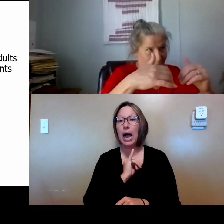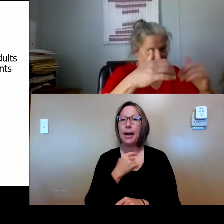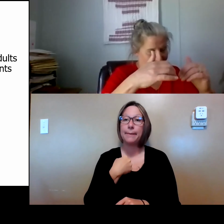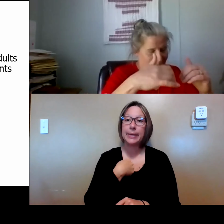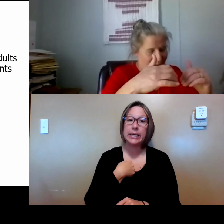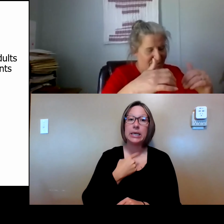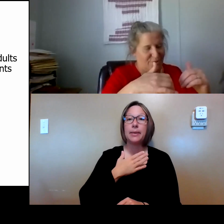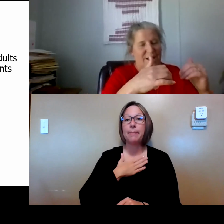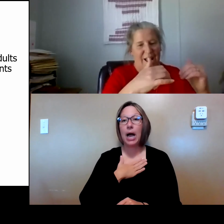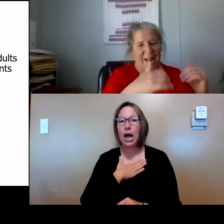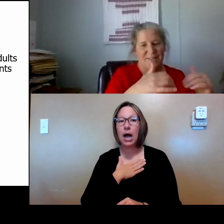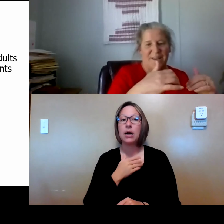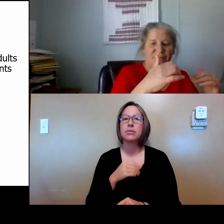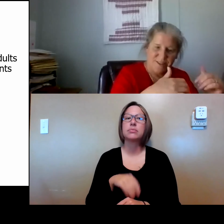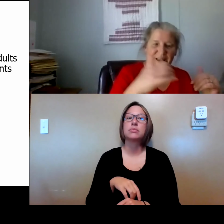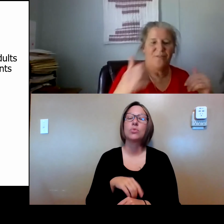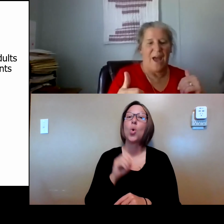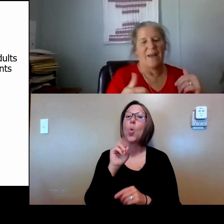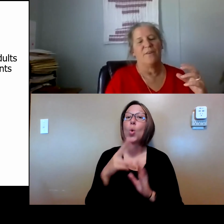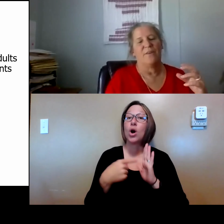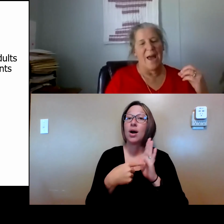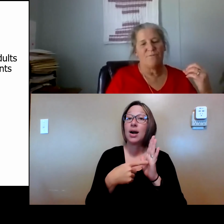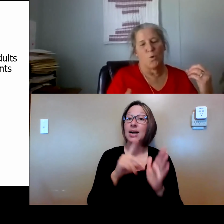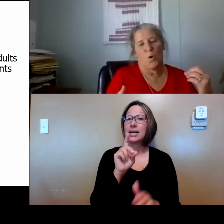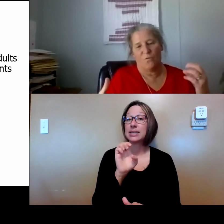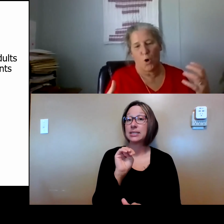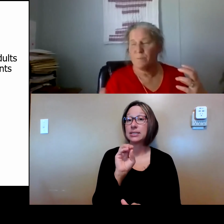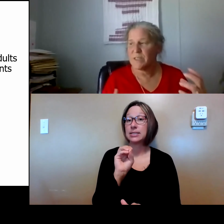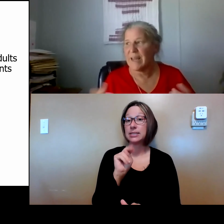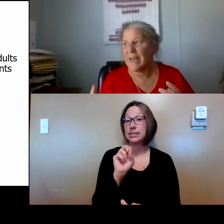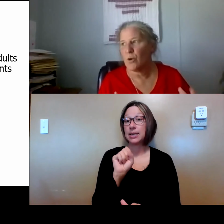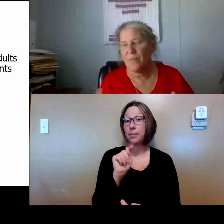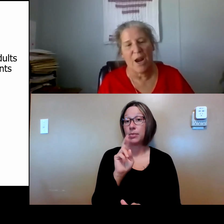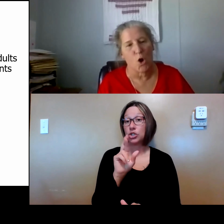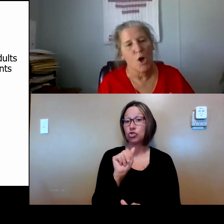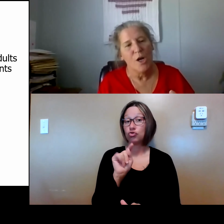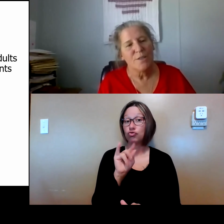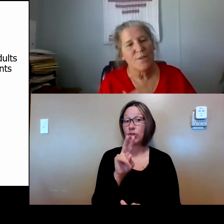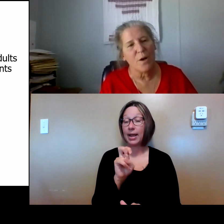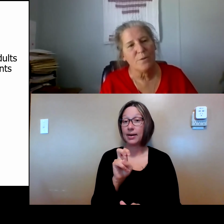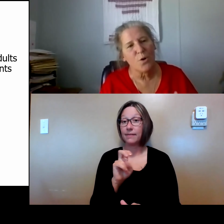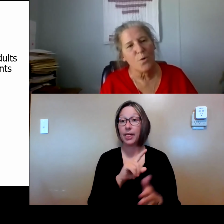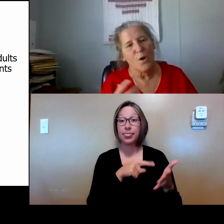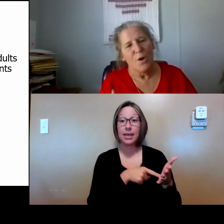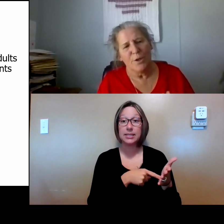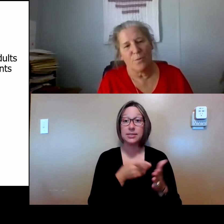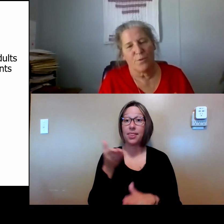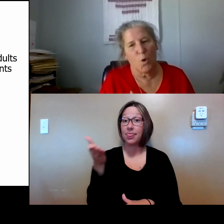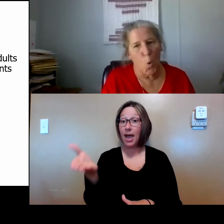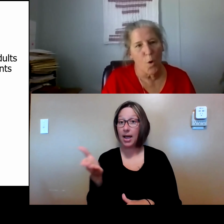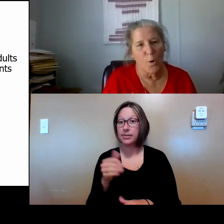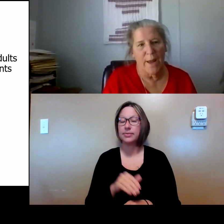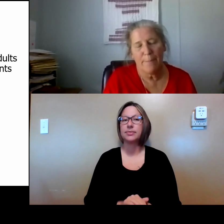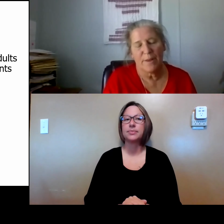or they're demonstrative as in this and that, and they're adverbs like here and there. So those are, you know,